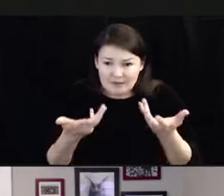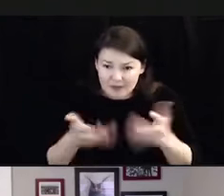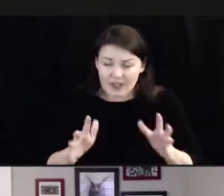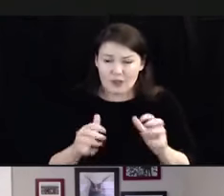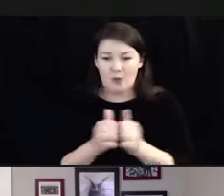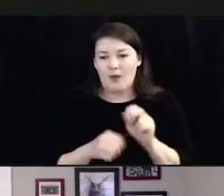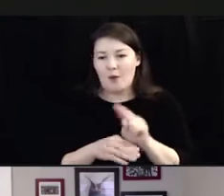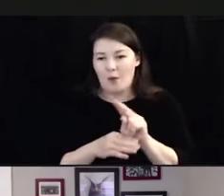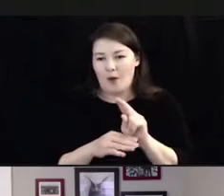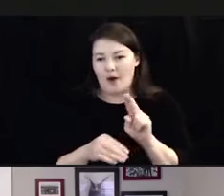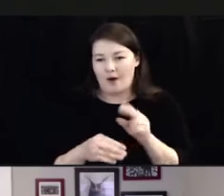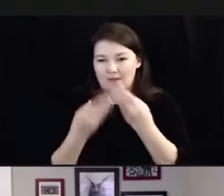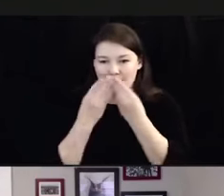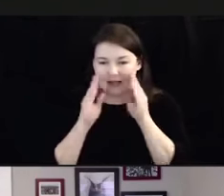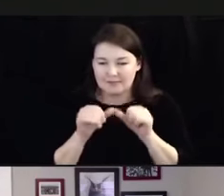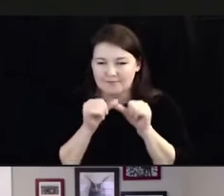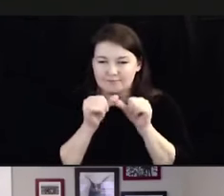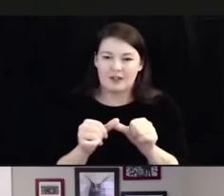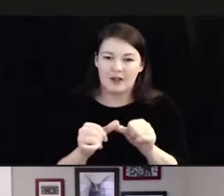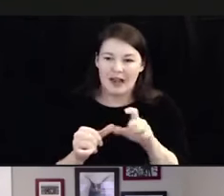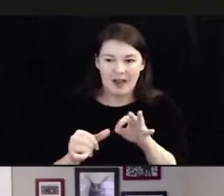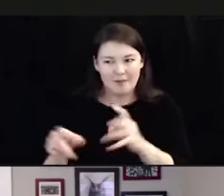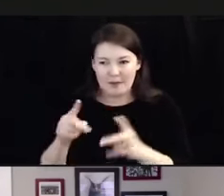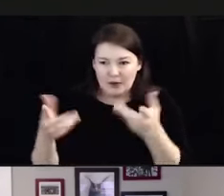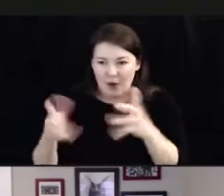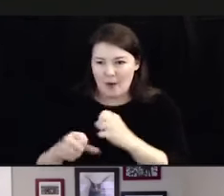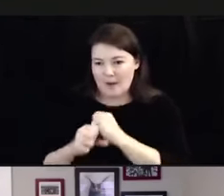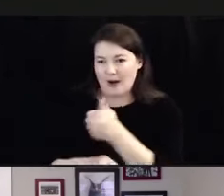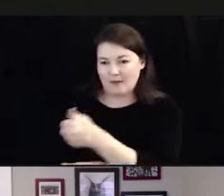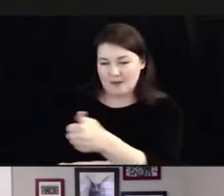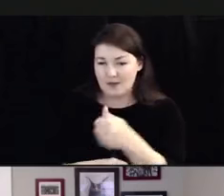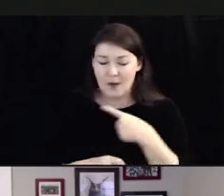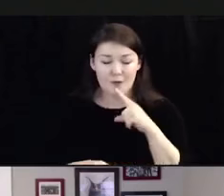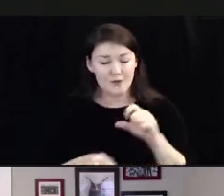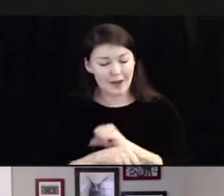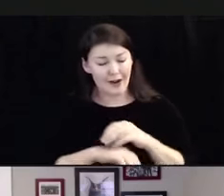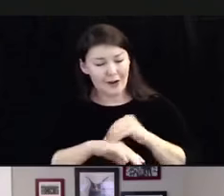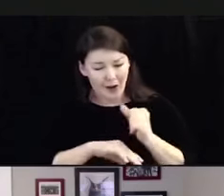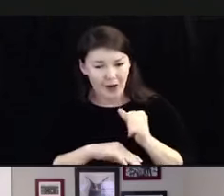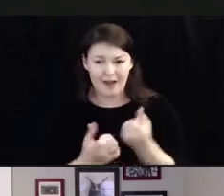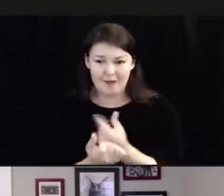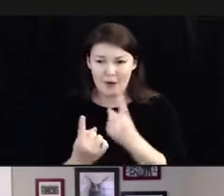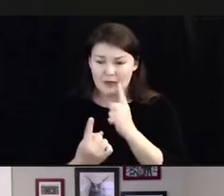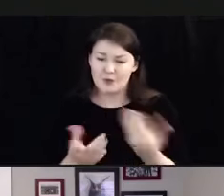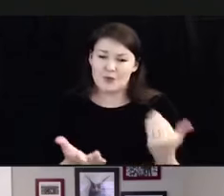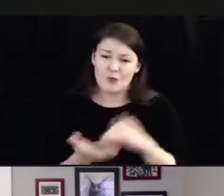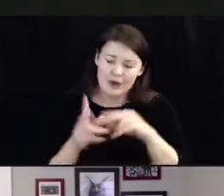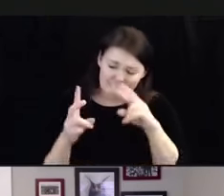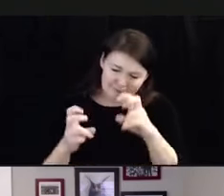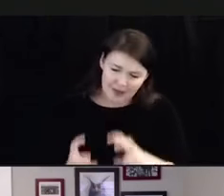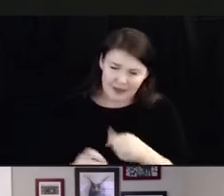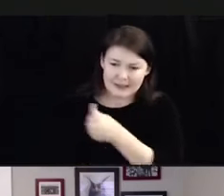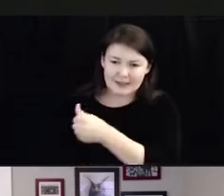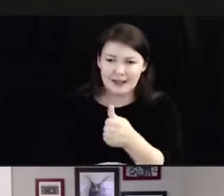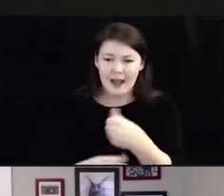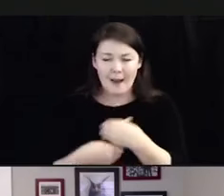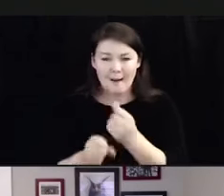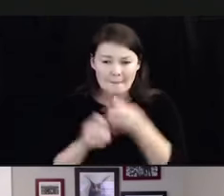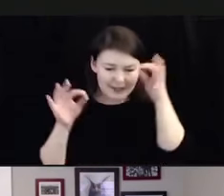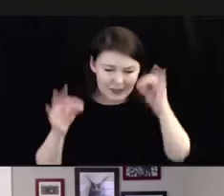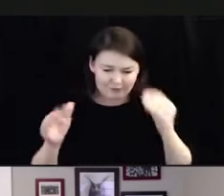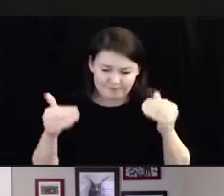I'm really calling upon everybody to who hasn't been vaccinated, to take a new look at it and make that decision to get vaccinated. I mean, you've